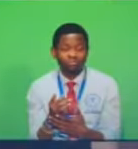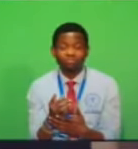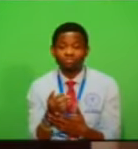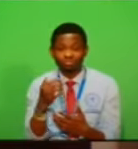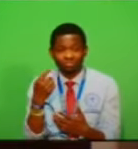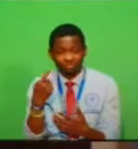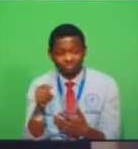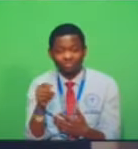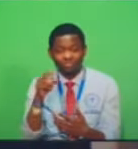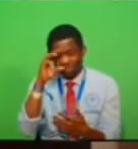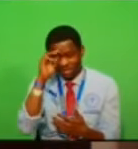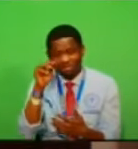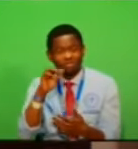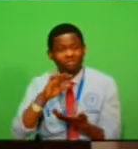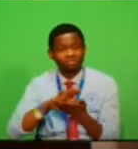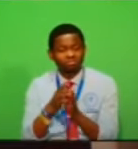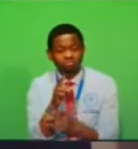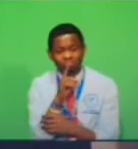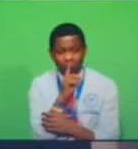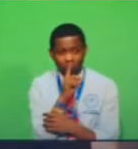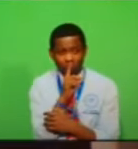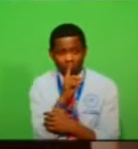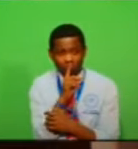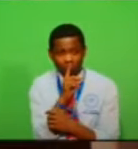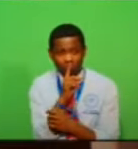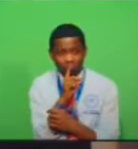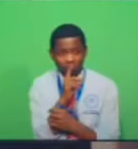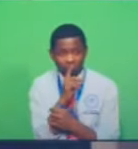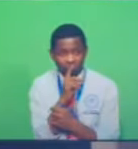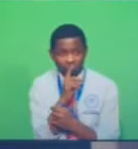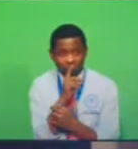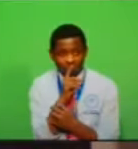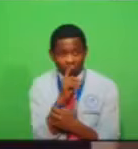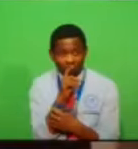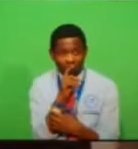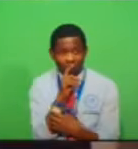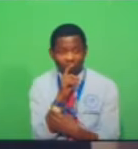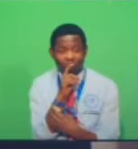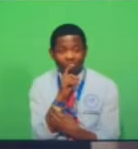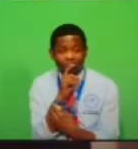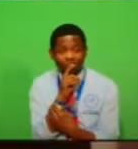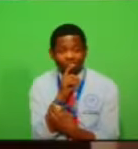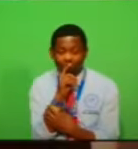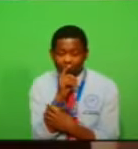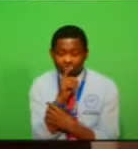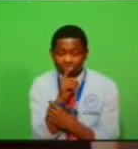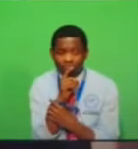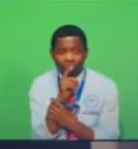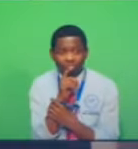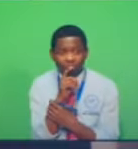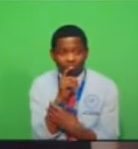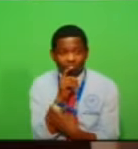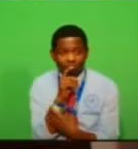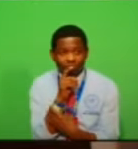the man was quiet. And then he started talking about all the other business. I was thinking about you, Dr. Japon, because I